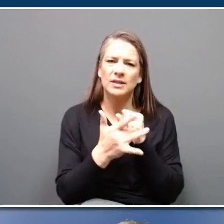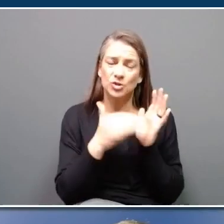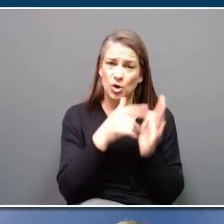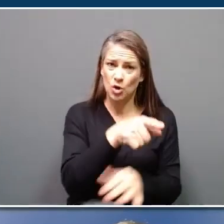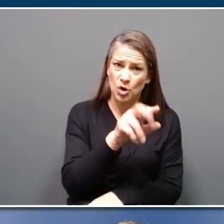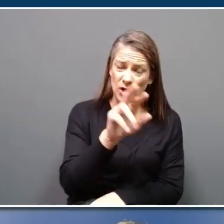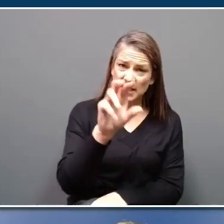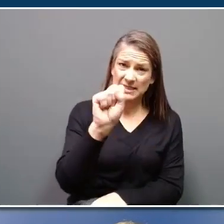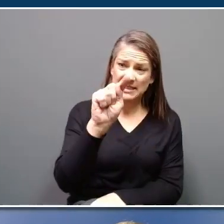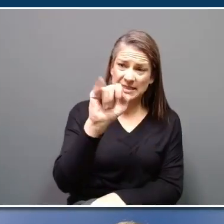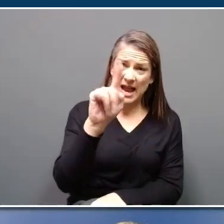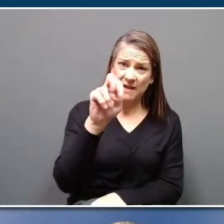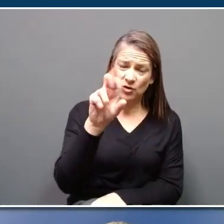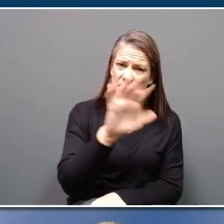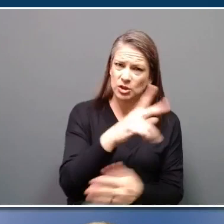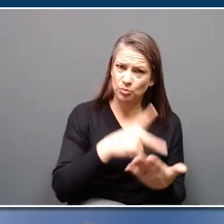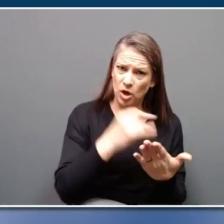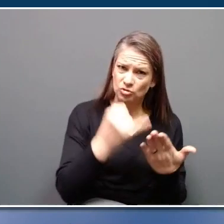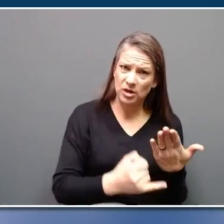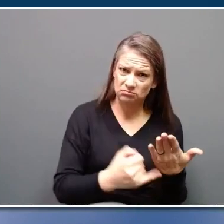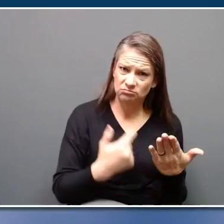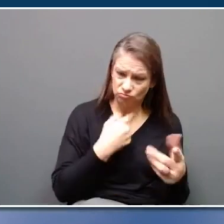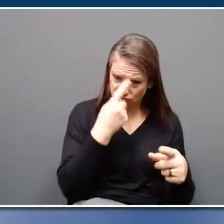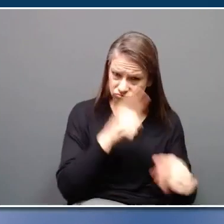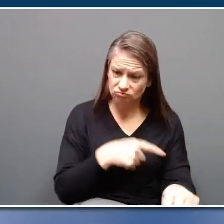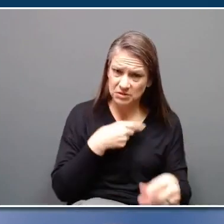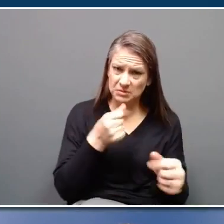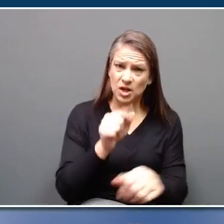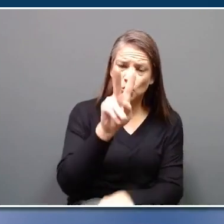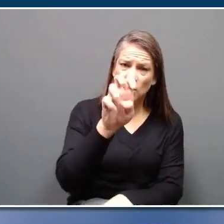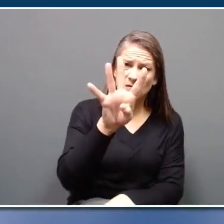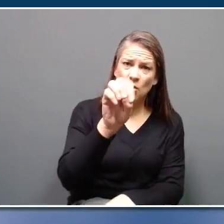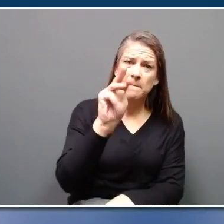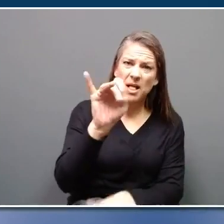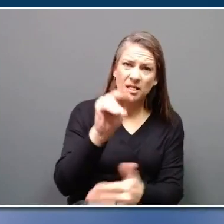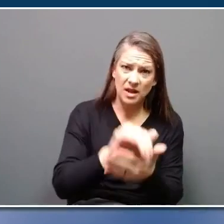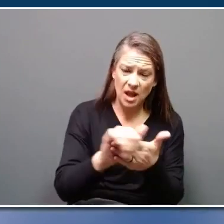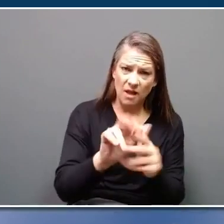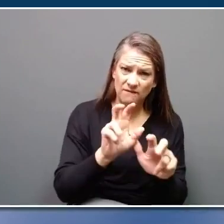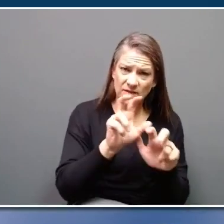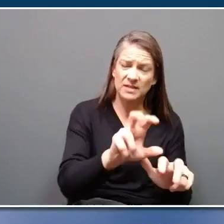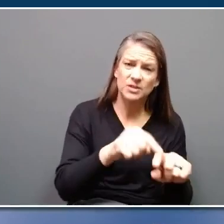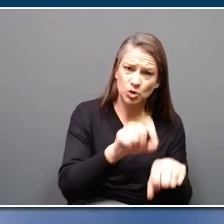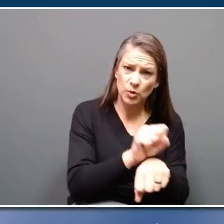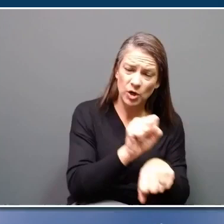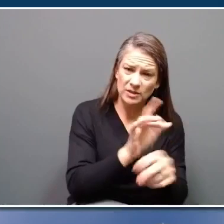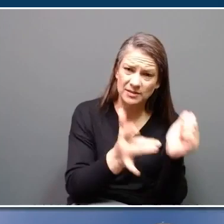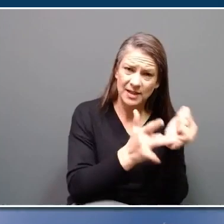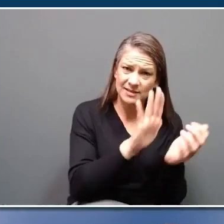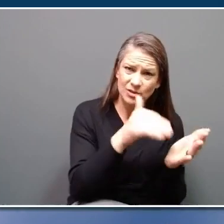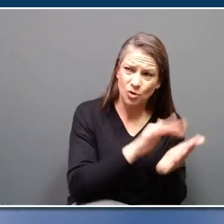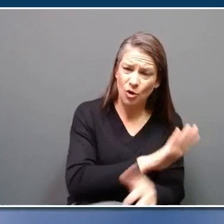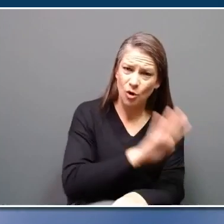project originally that we fully agreed with. We spent about $240 million investing in career and technical centers all across Kentucky. There